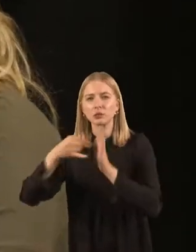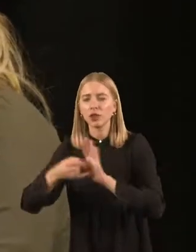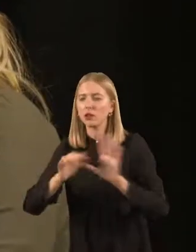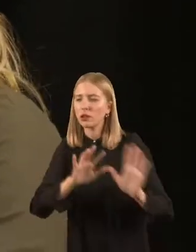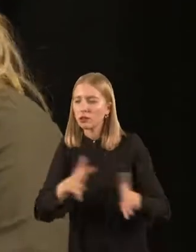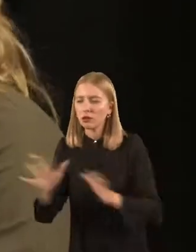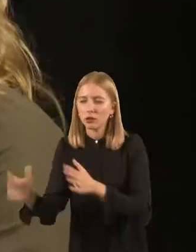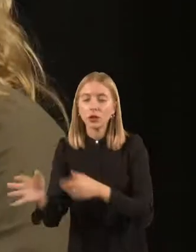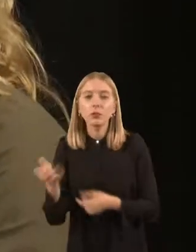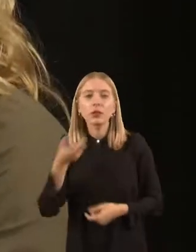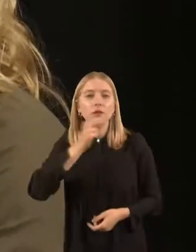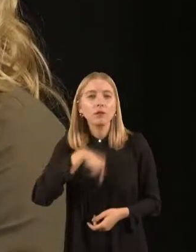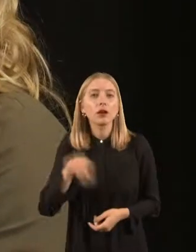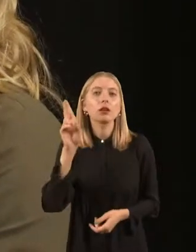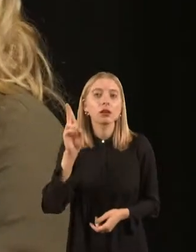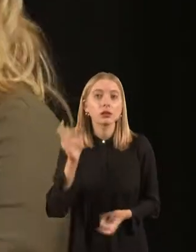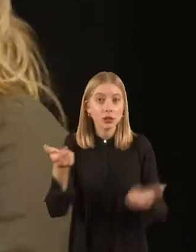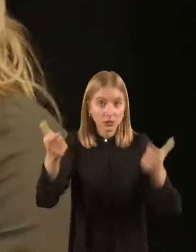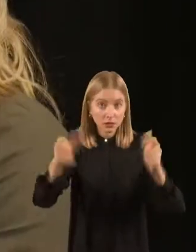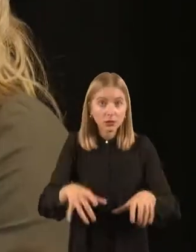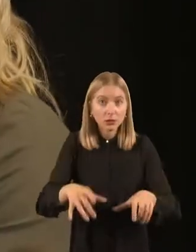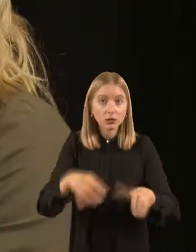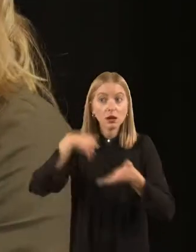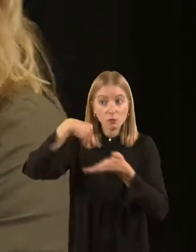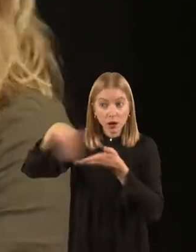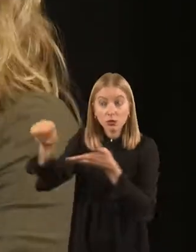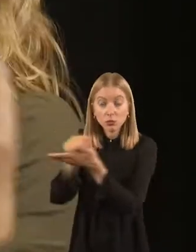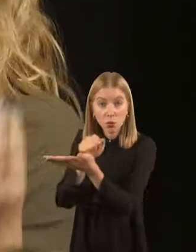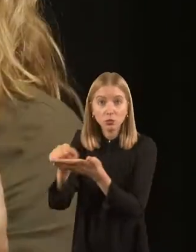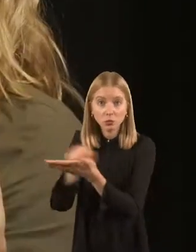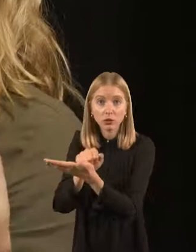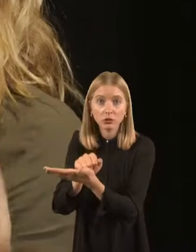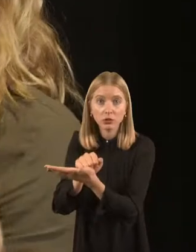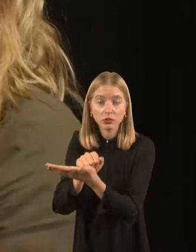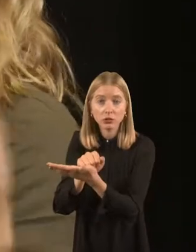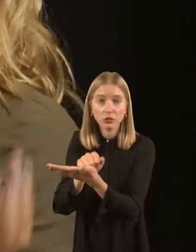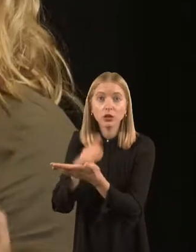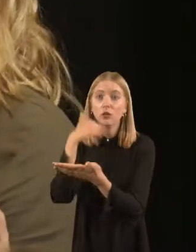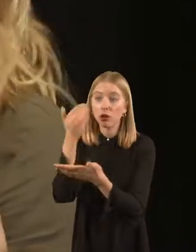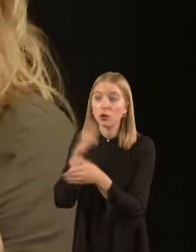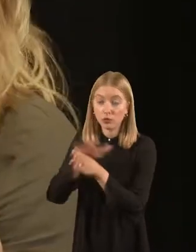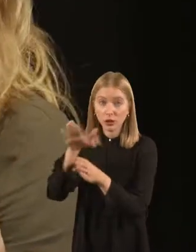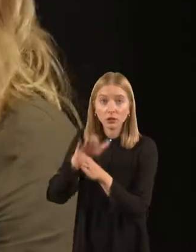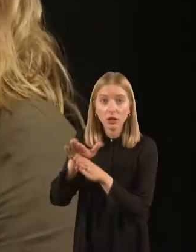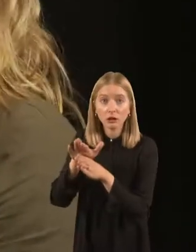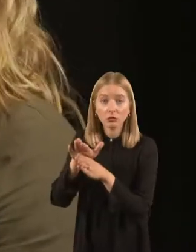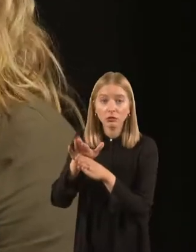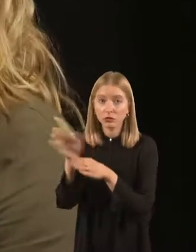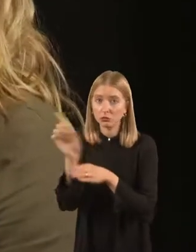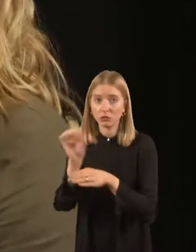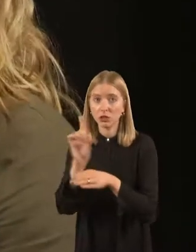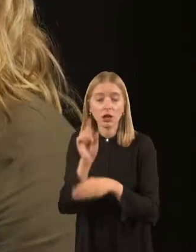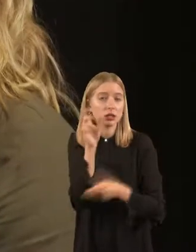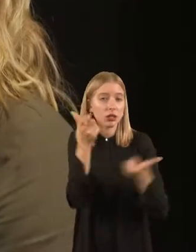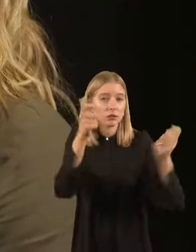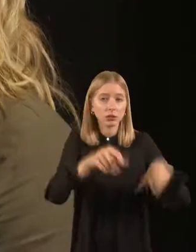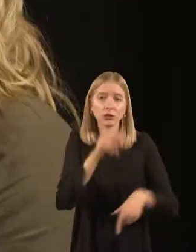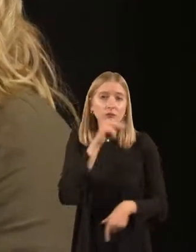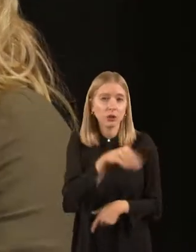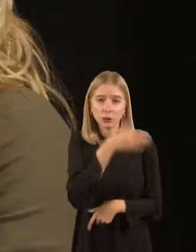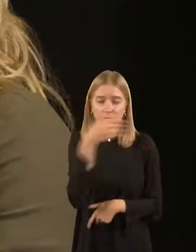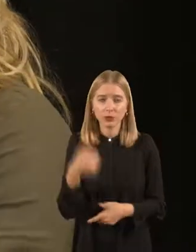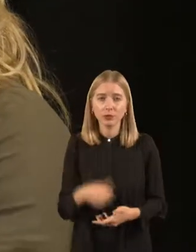planning documents, street standards. It is not the fault of municipalities that